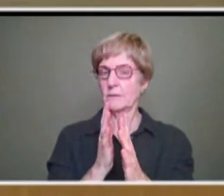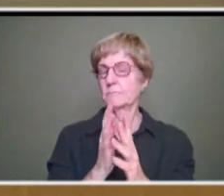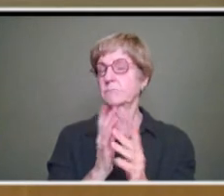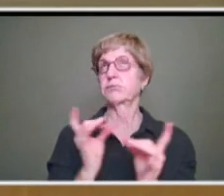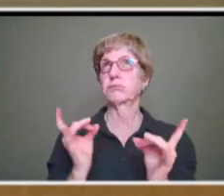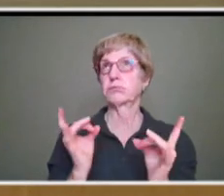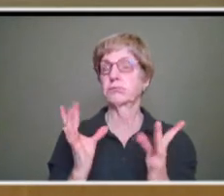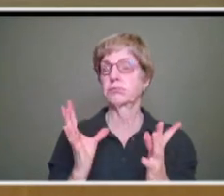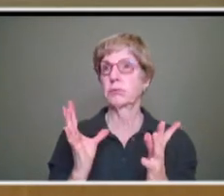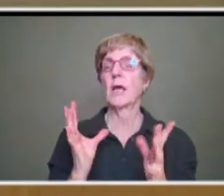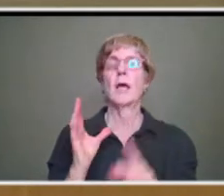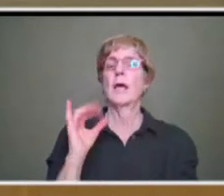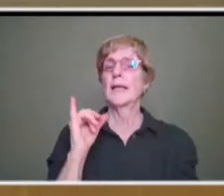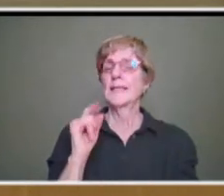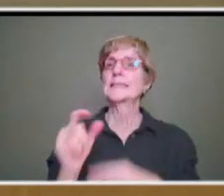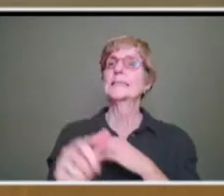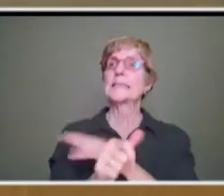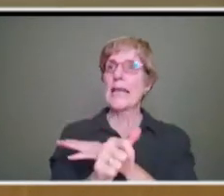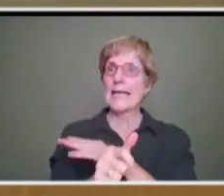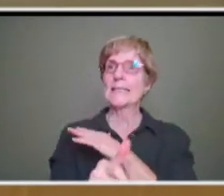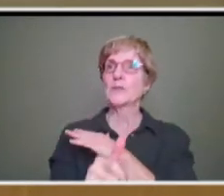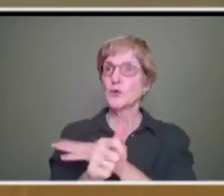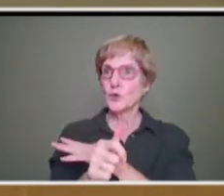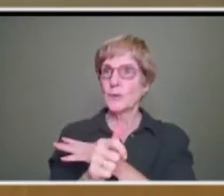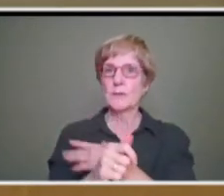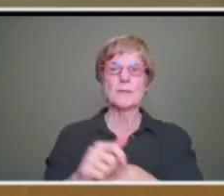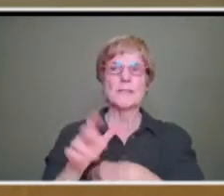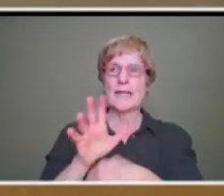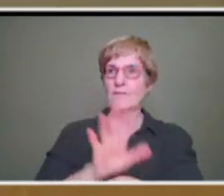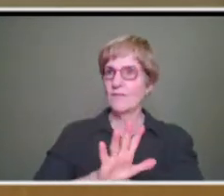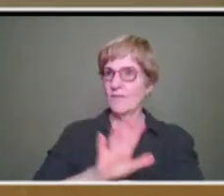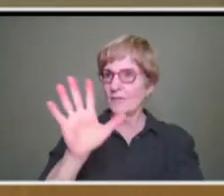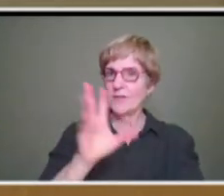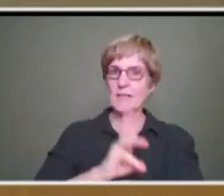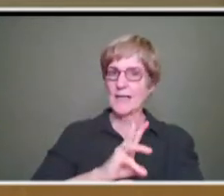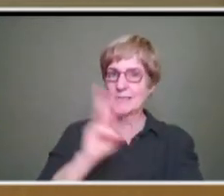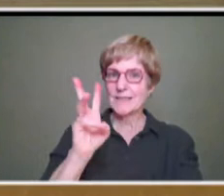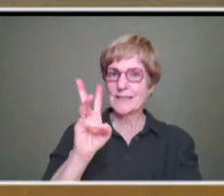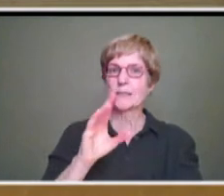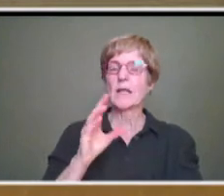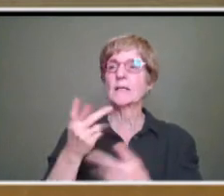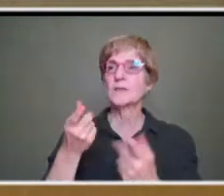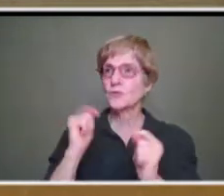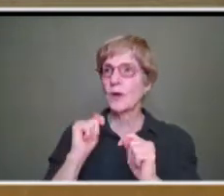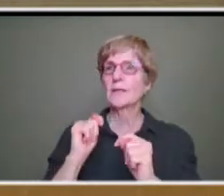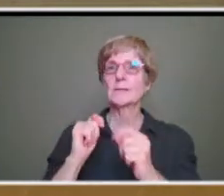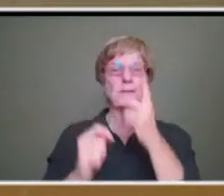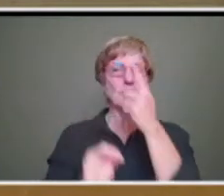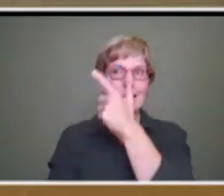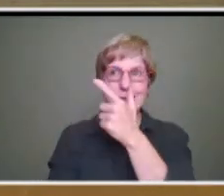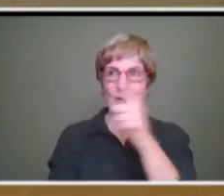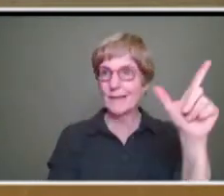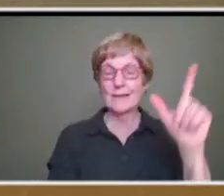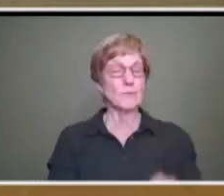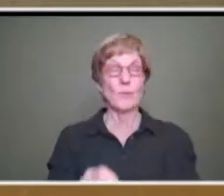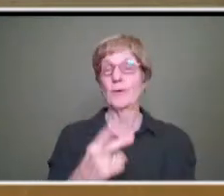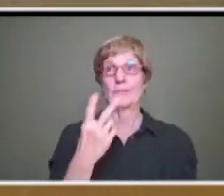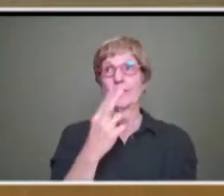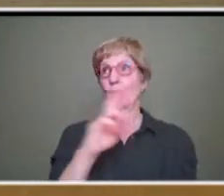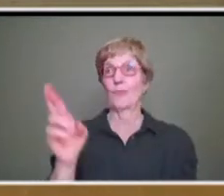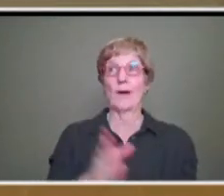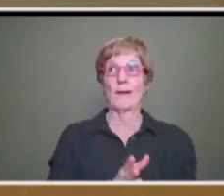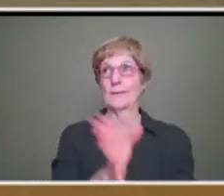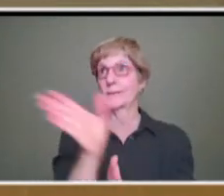it is dangerous at five o'clock six o'clock trying to make a left or right hand turn really